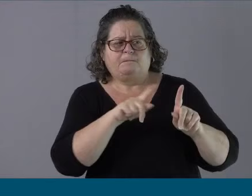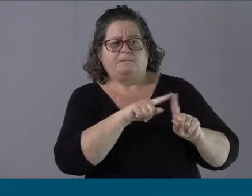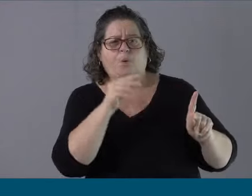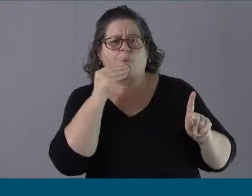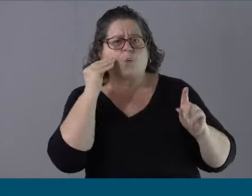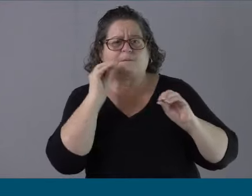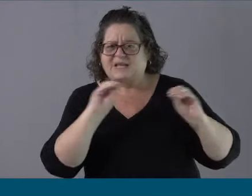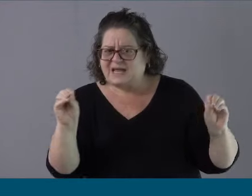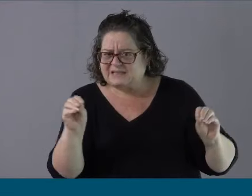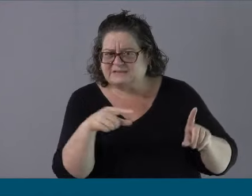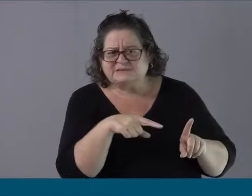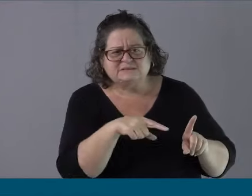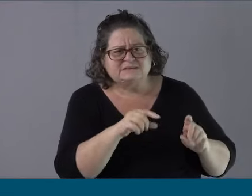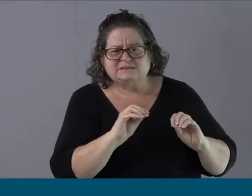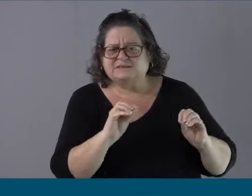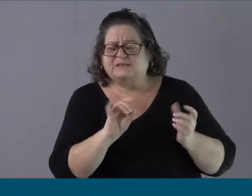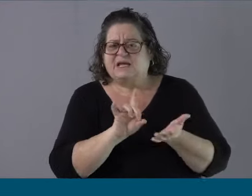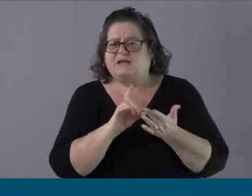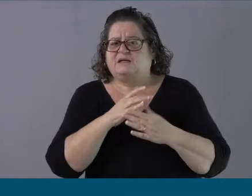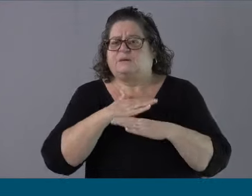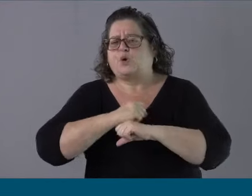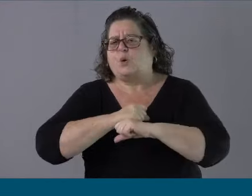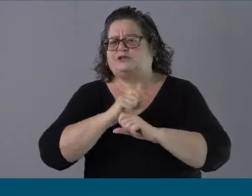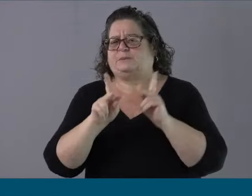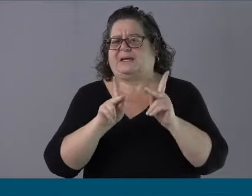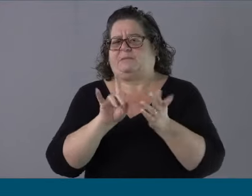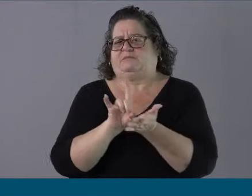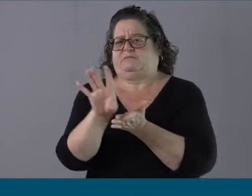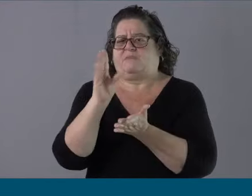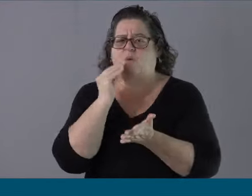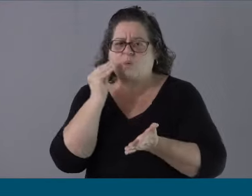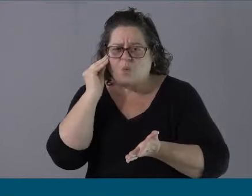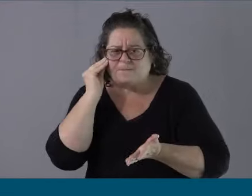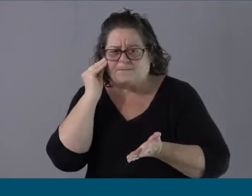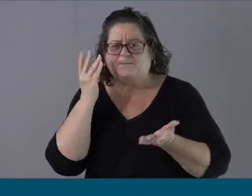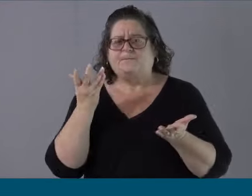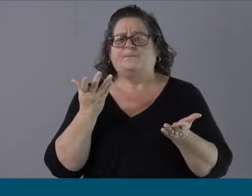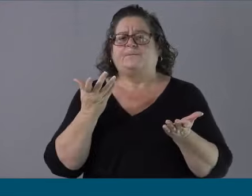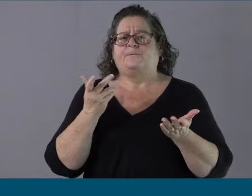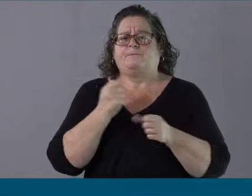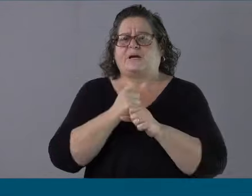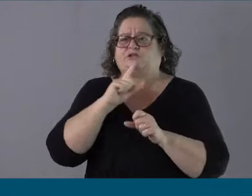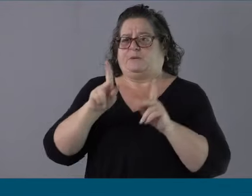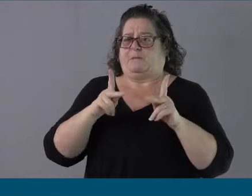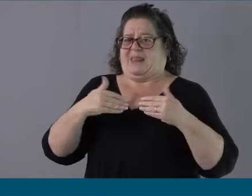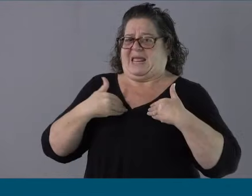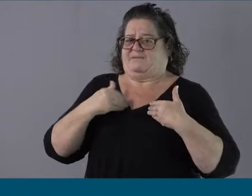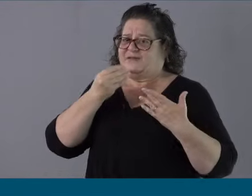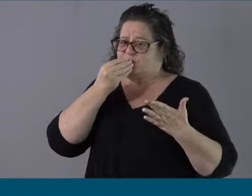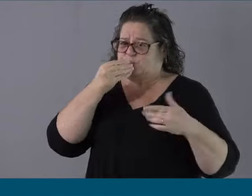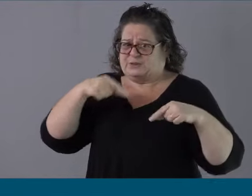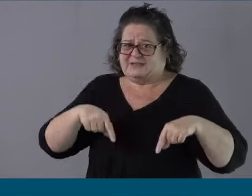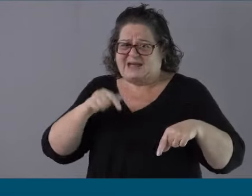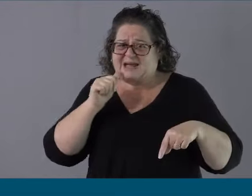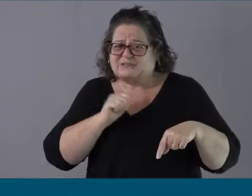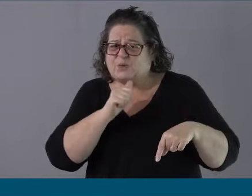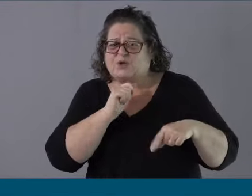with making sure that people don't go hungry in the state of Arizona. All totaled on this one page is